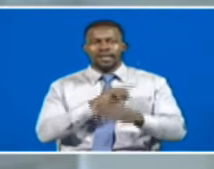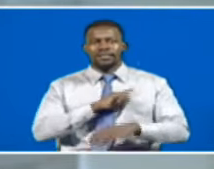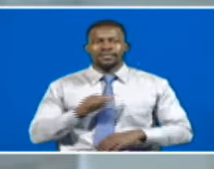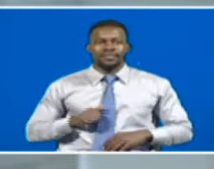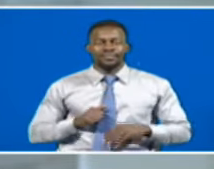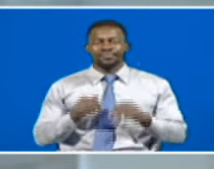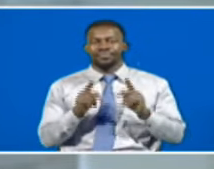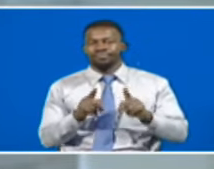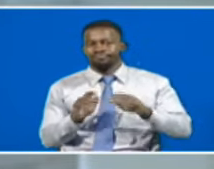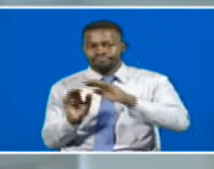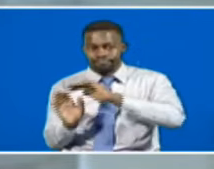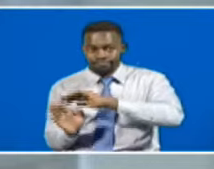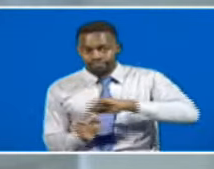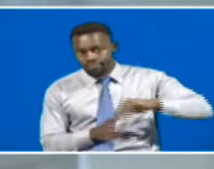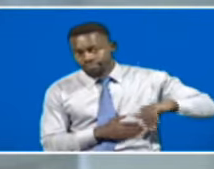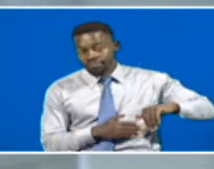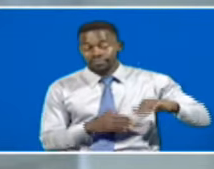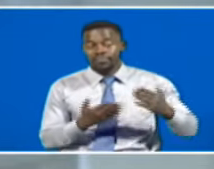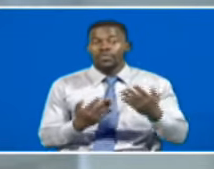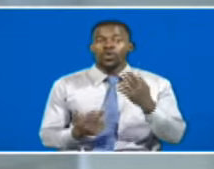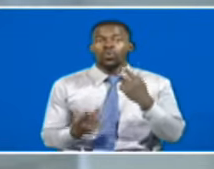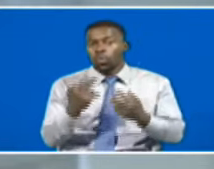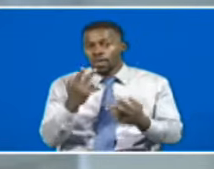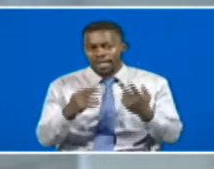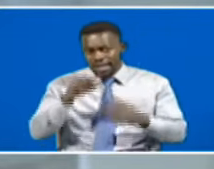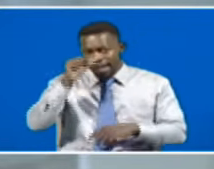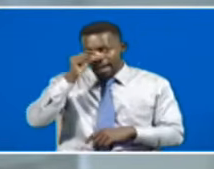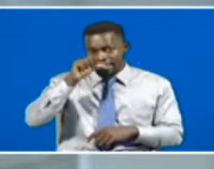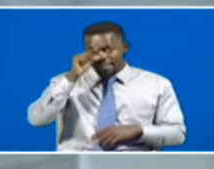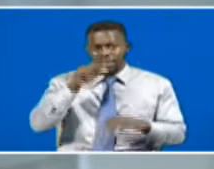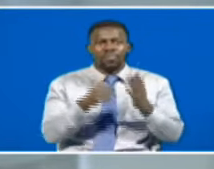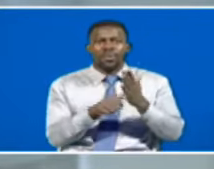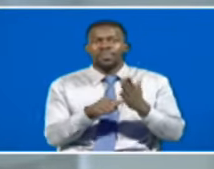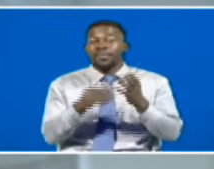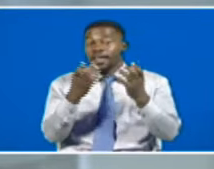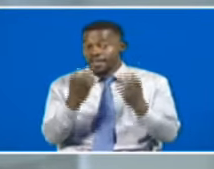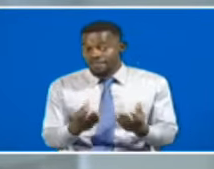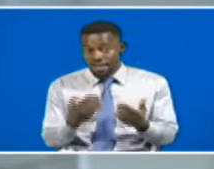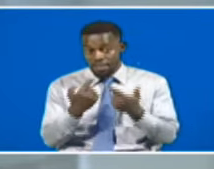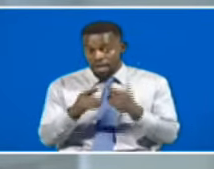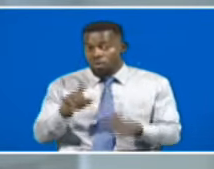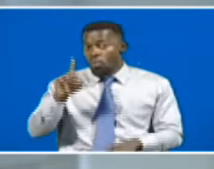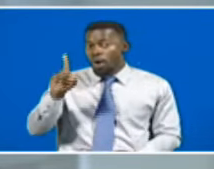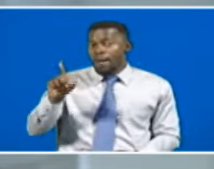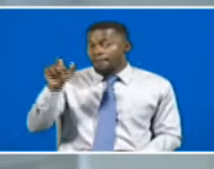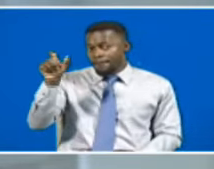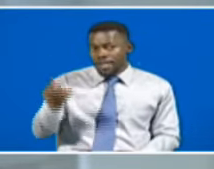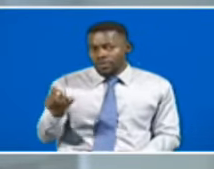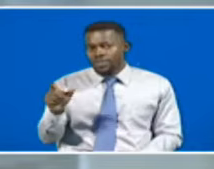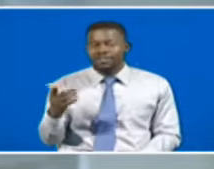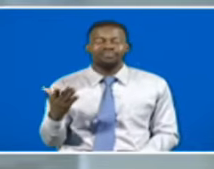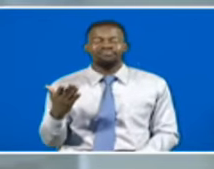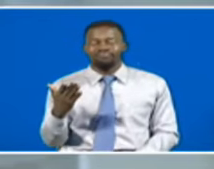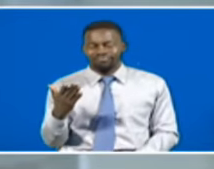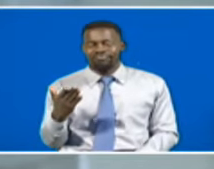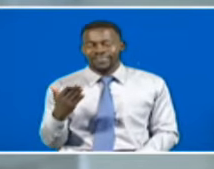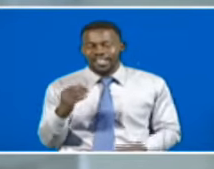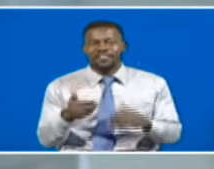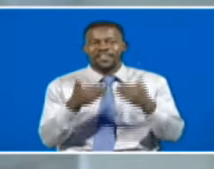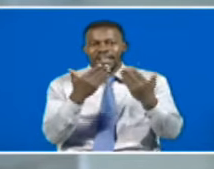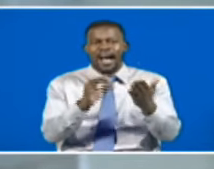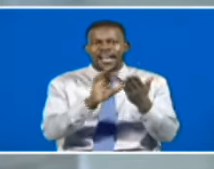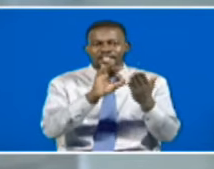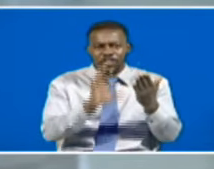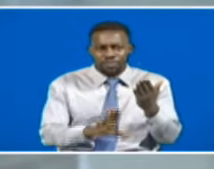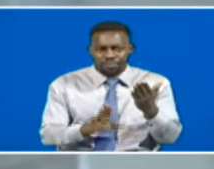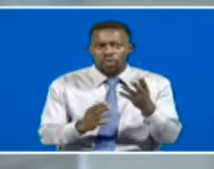Now, as the price of cooking gas continues to trouble Kenyans, one Kenyan has taken it upon himself to provide an alternative